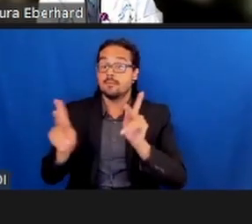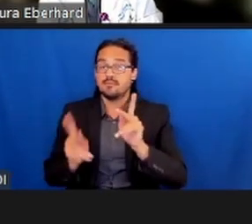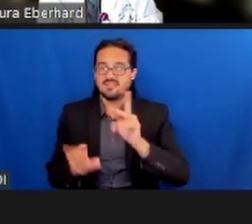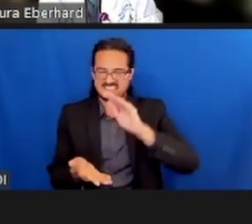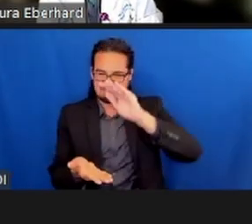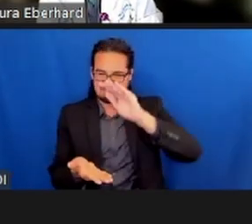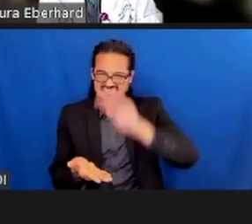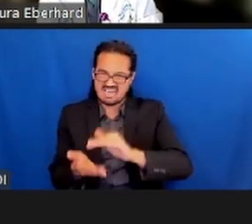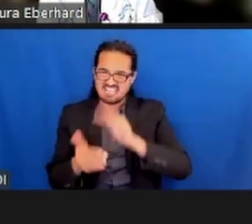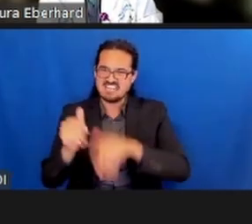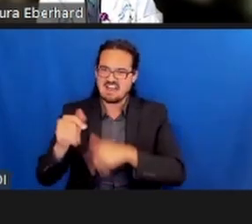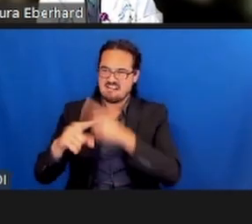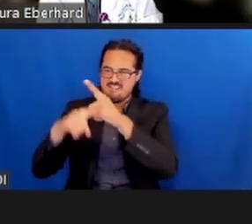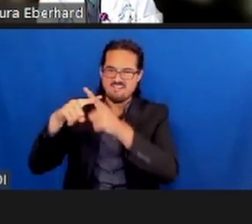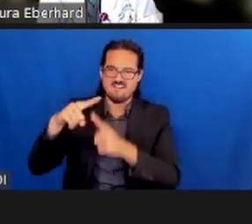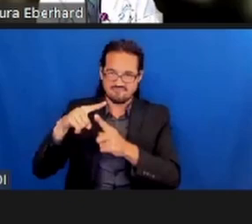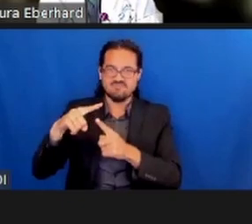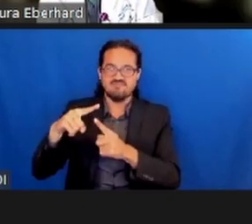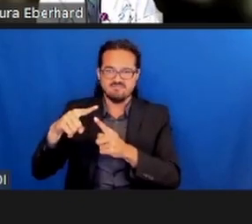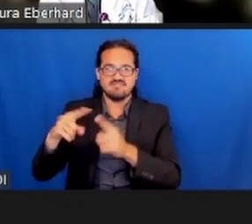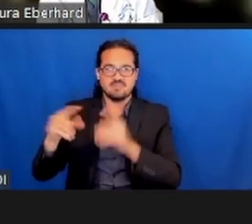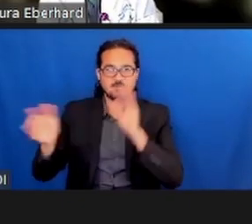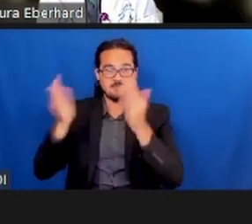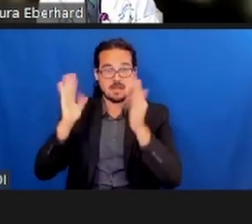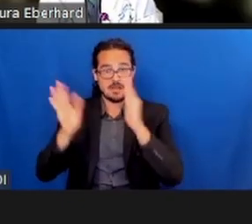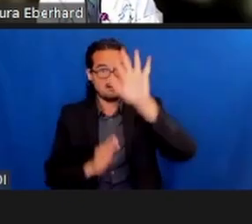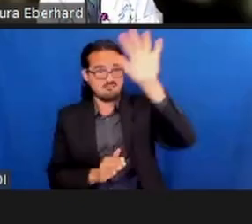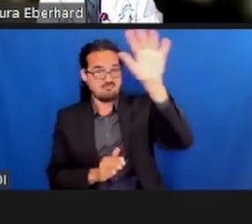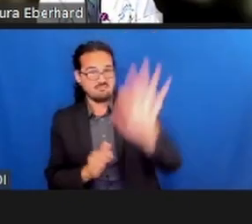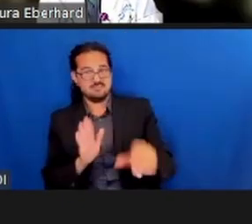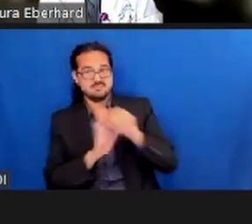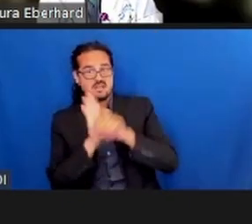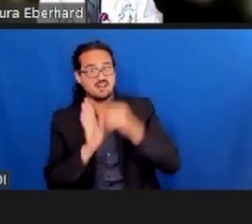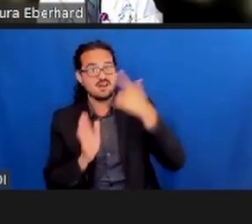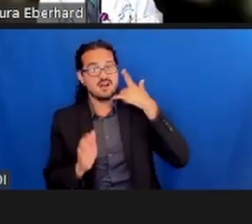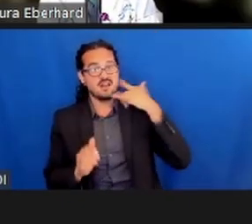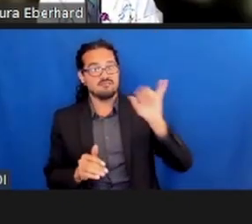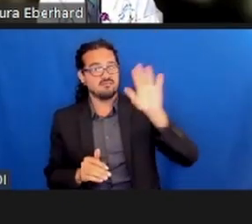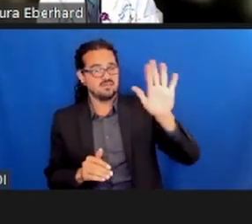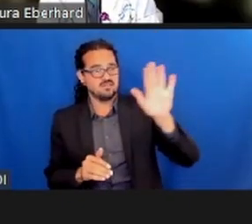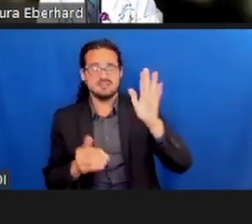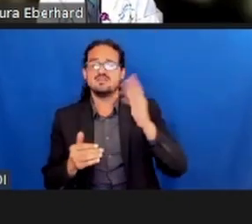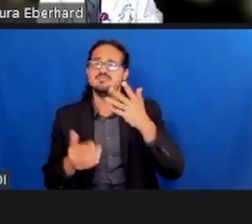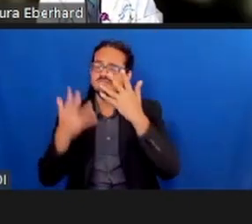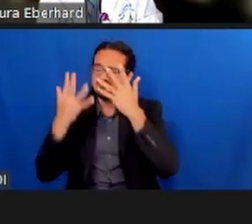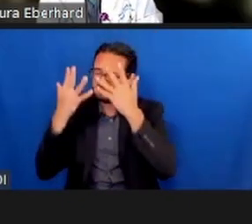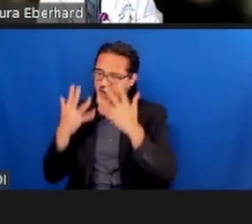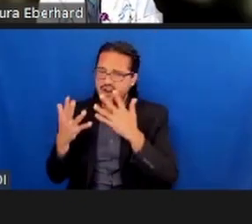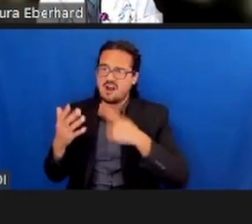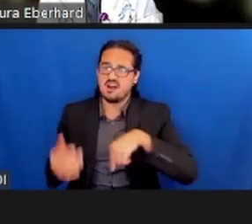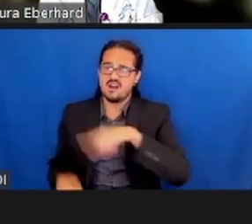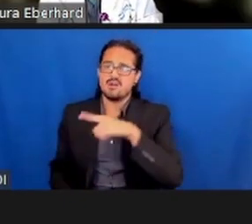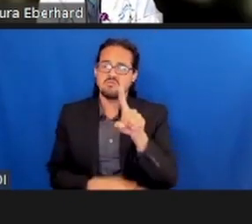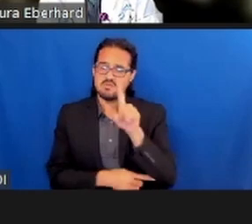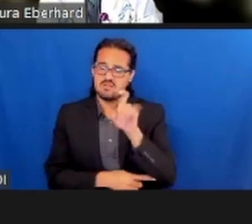of our residents in our county. Next slide, please.